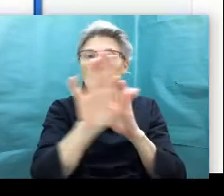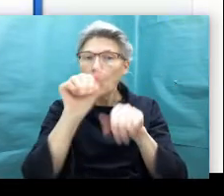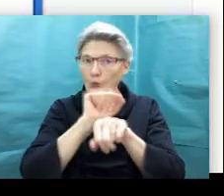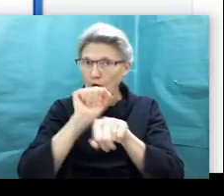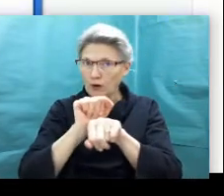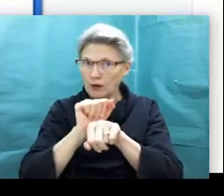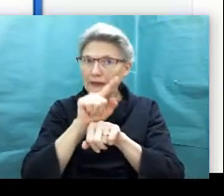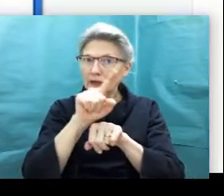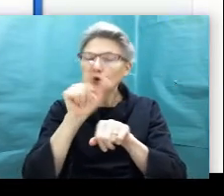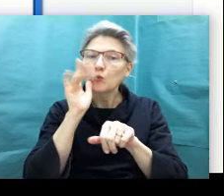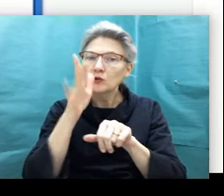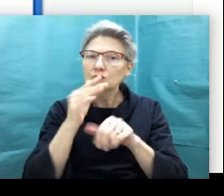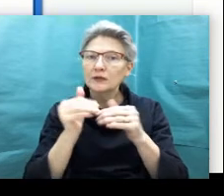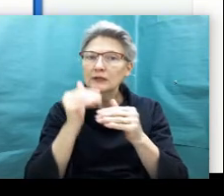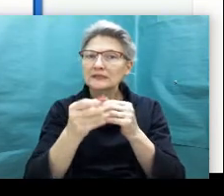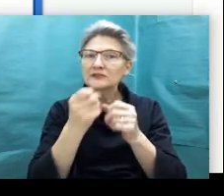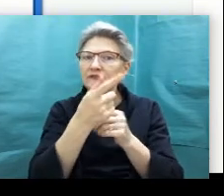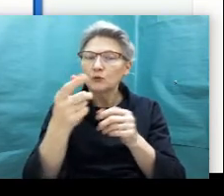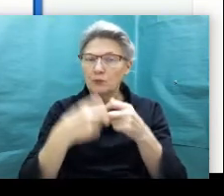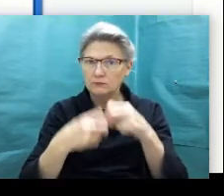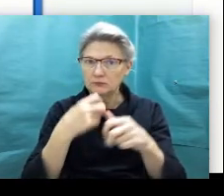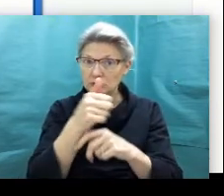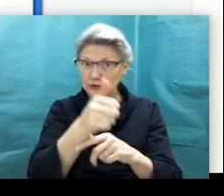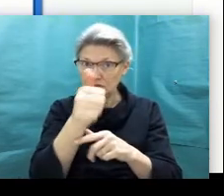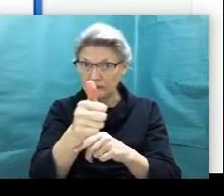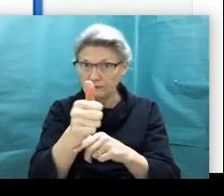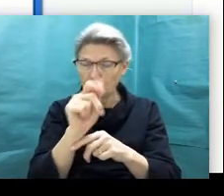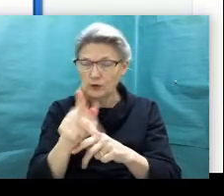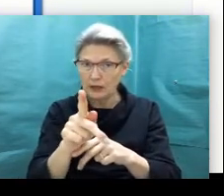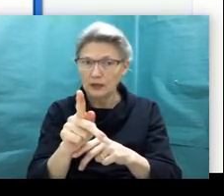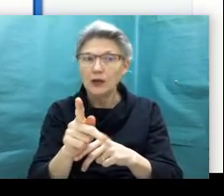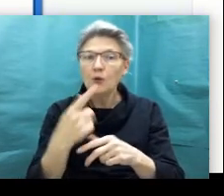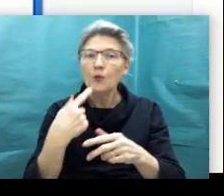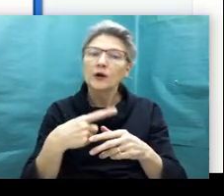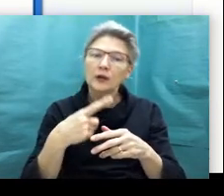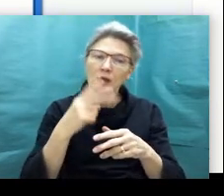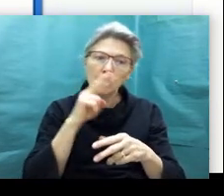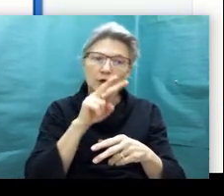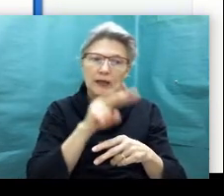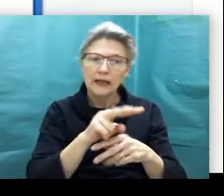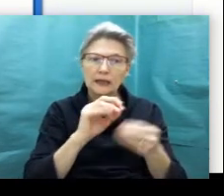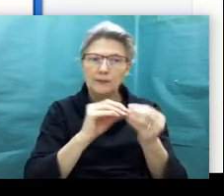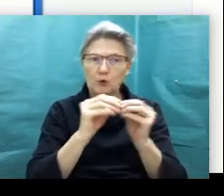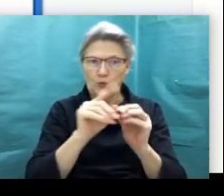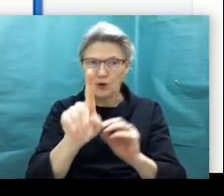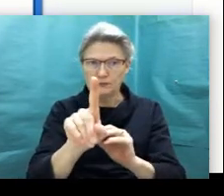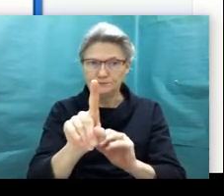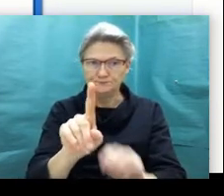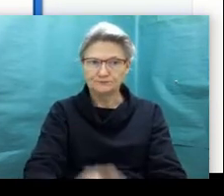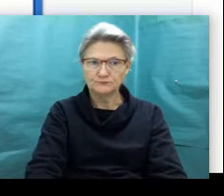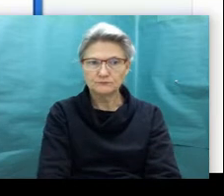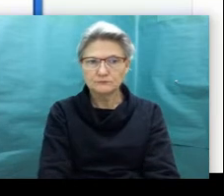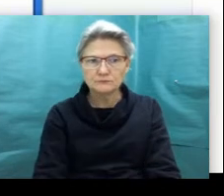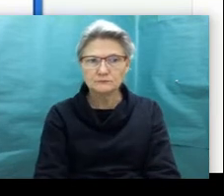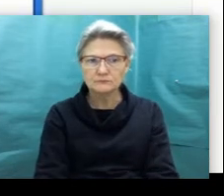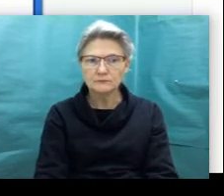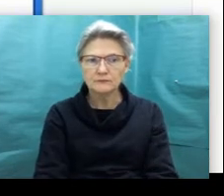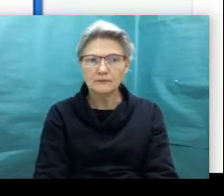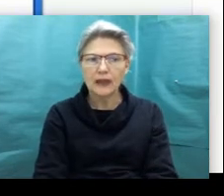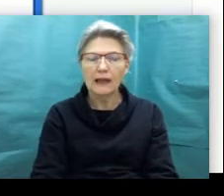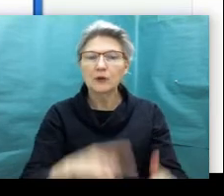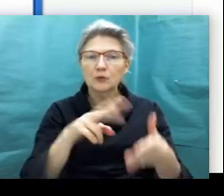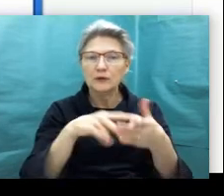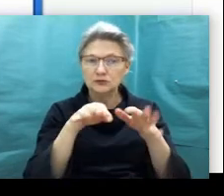going to actually do the next couple problems by yourself. Okay, so we're going to take a look at number 1 here. And I'm going to